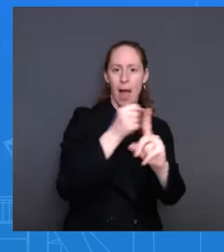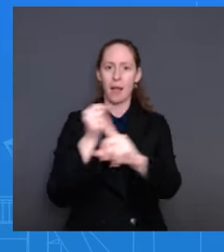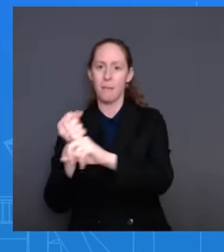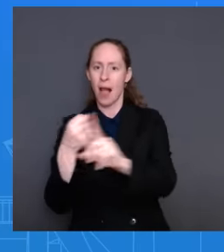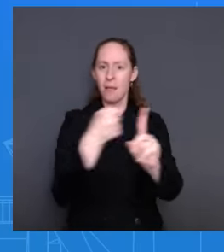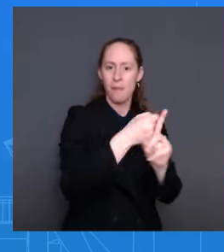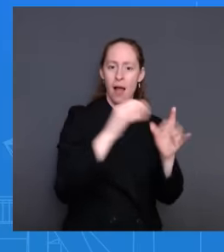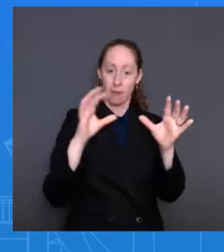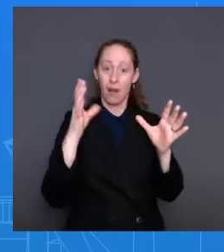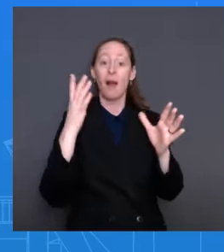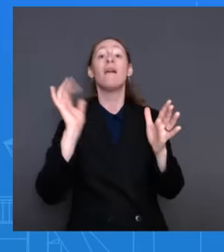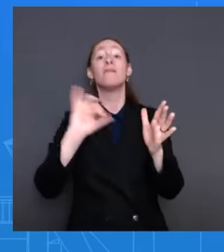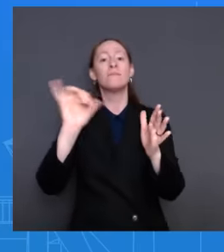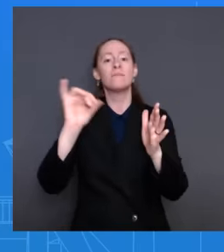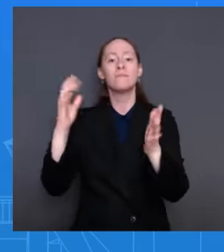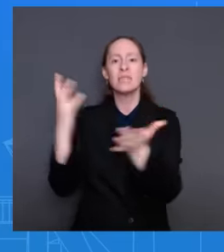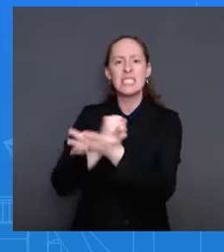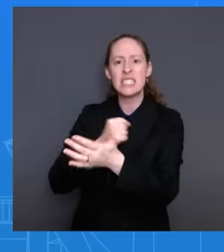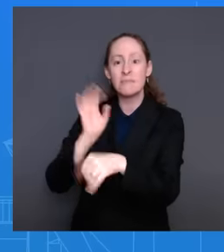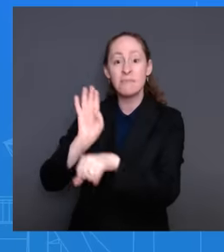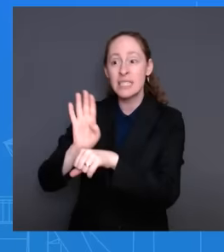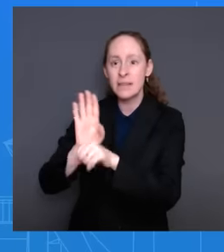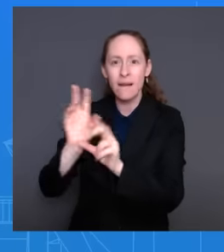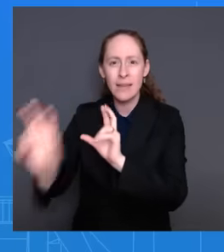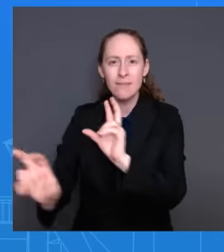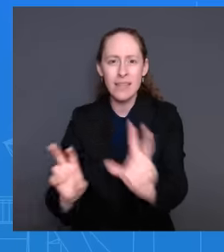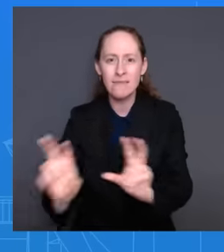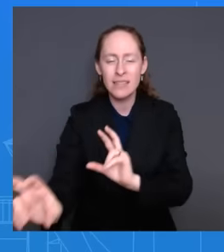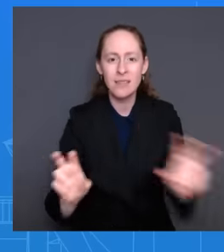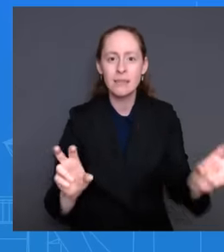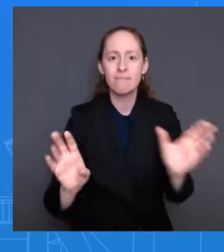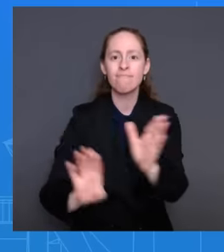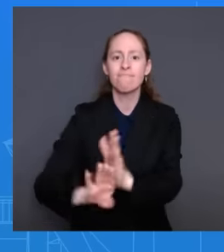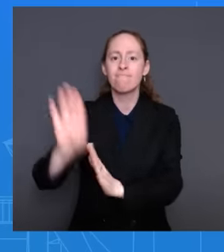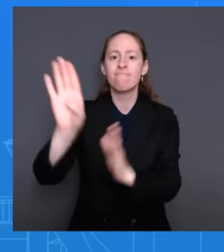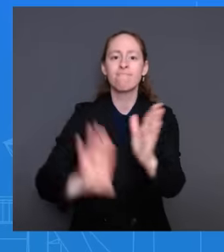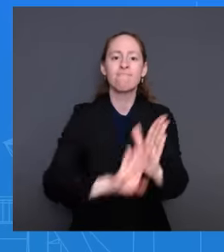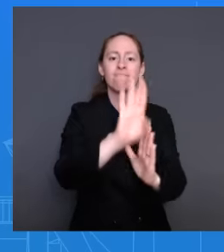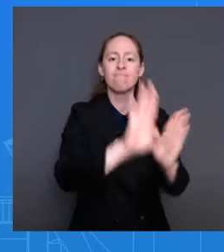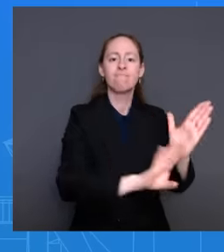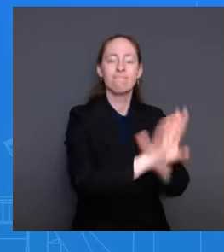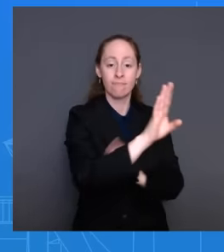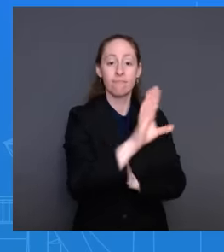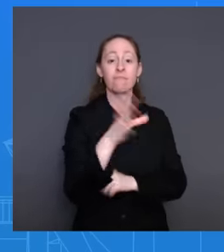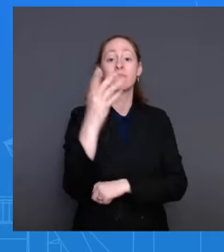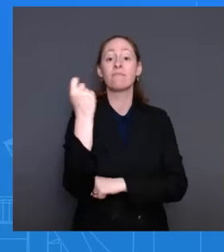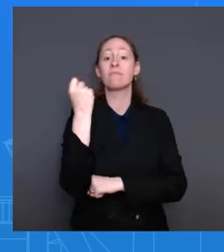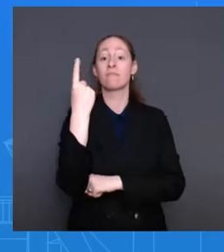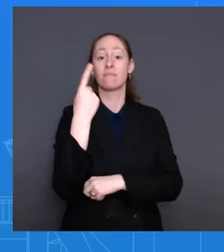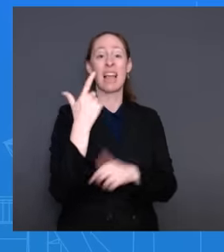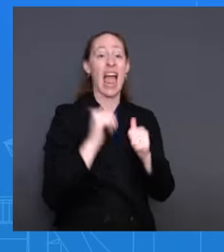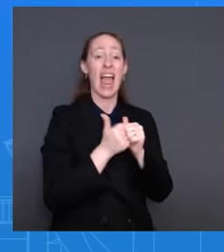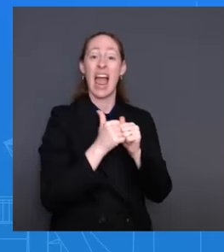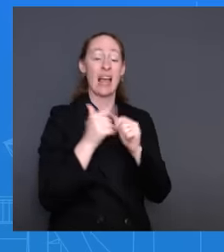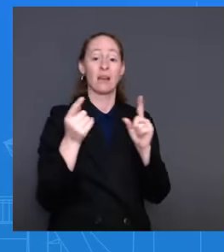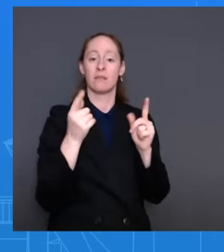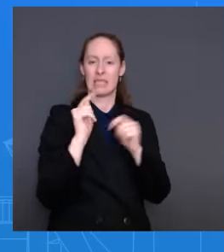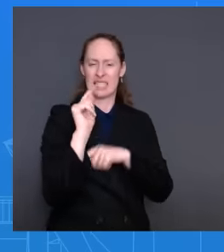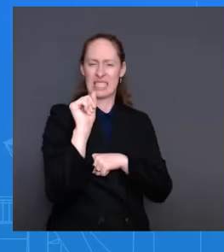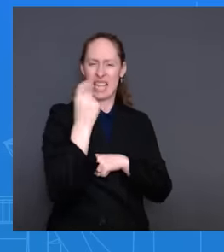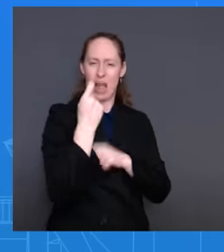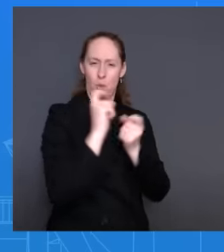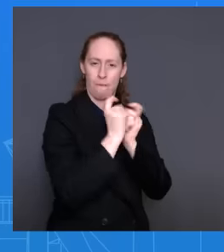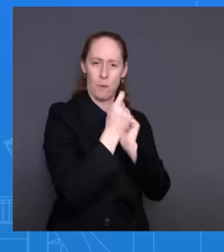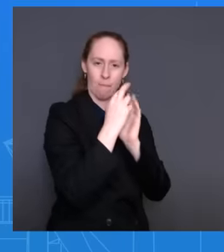pairing tax reform with measures to lower costs for families. So I'm not